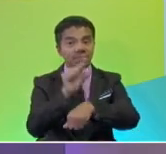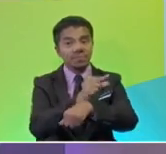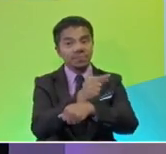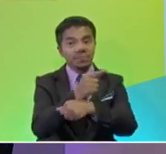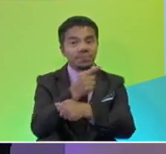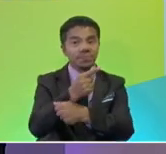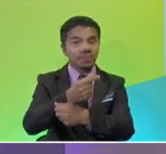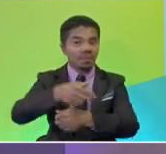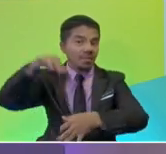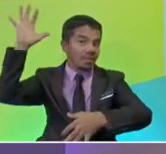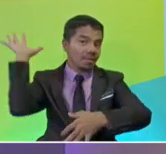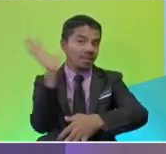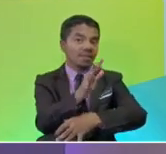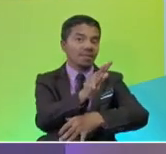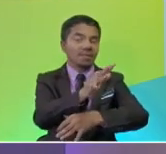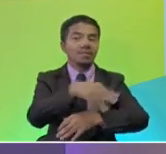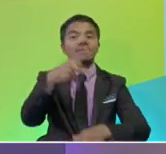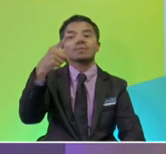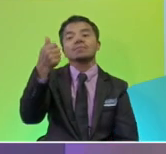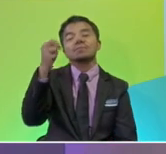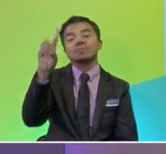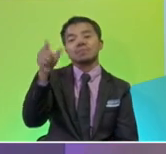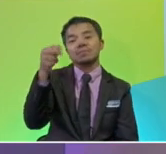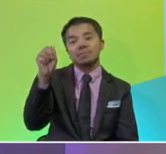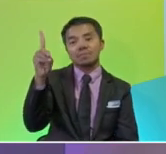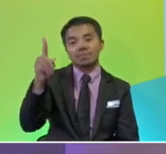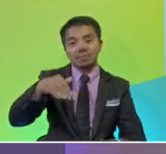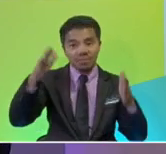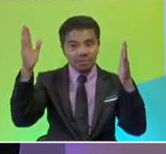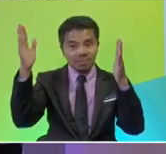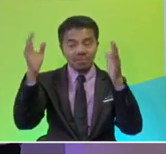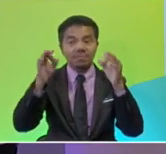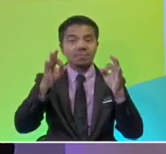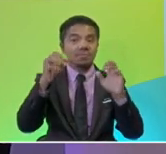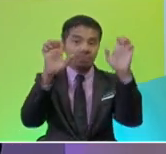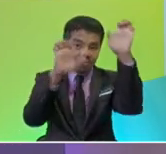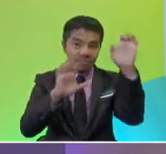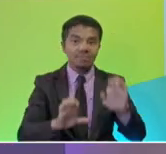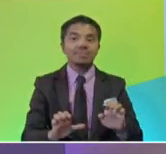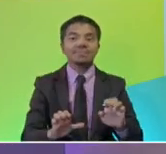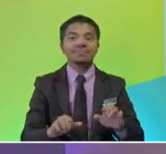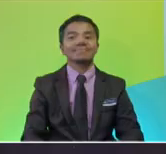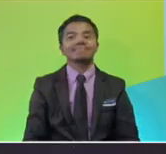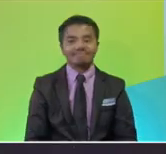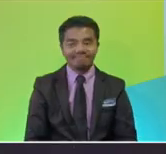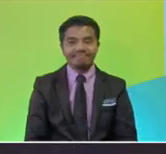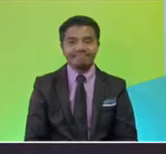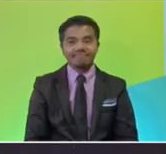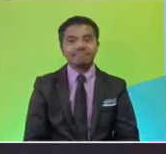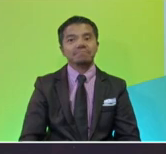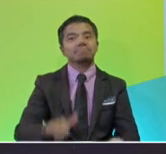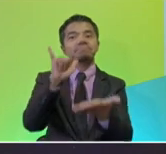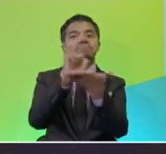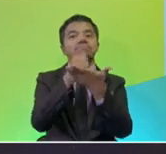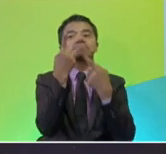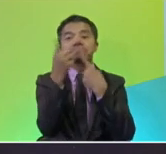to kick the ball. So definitely, the answer would be mpira wa mikono. Wow. Okay. So everyone got yeah. correct for